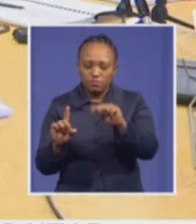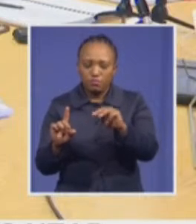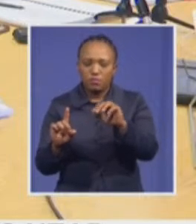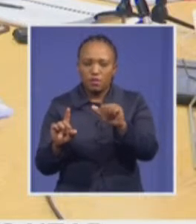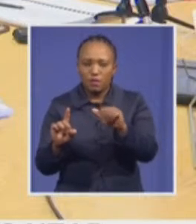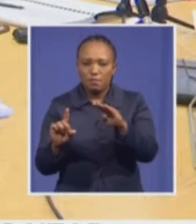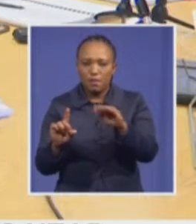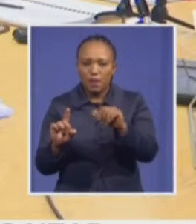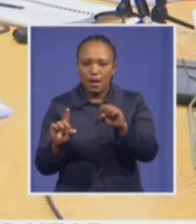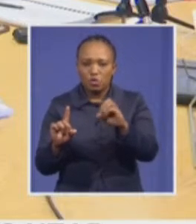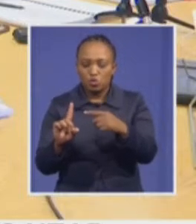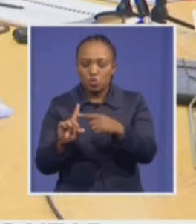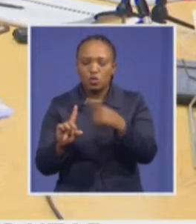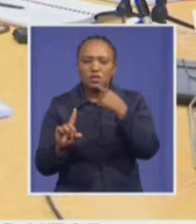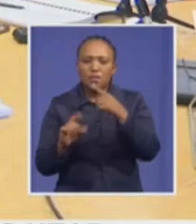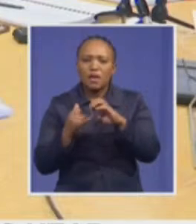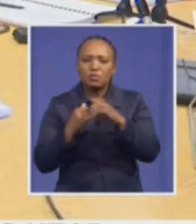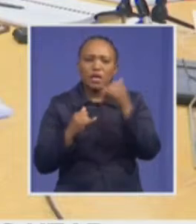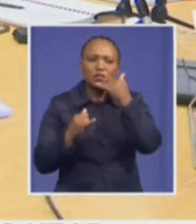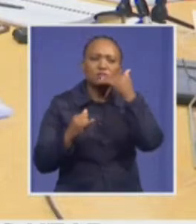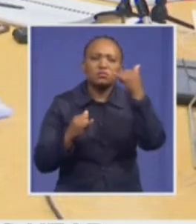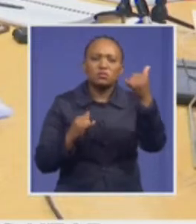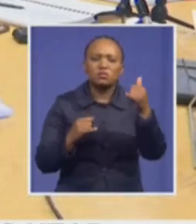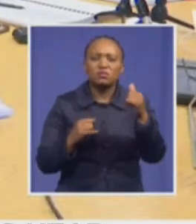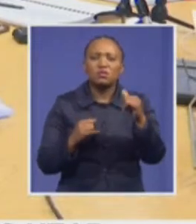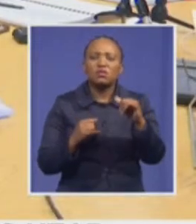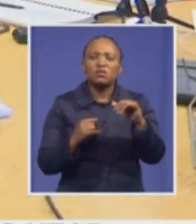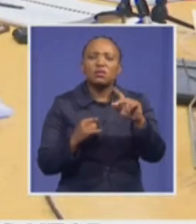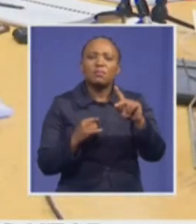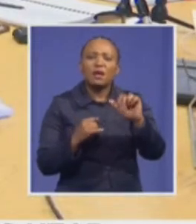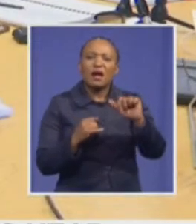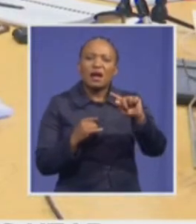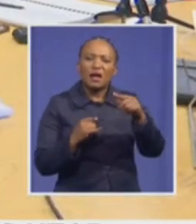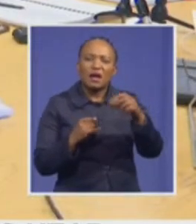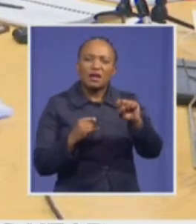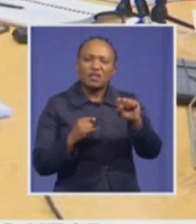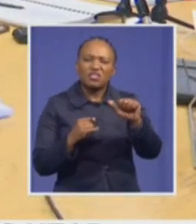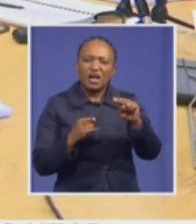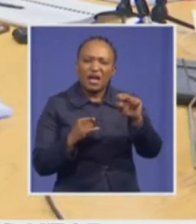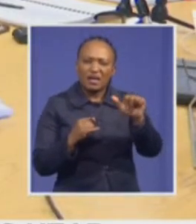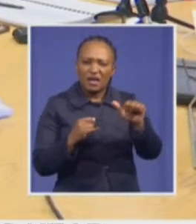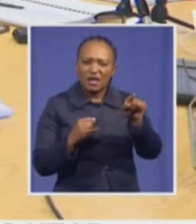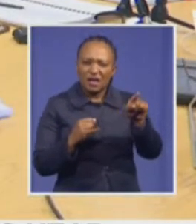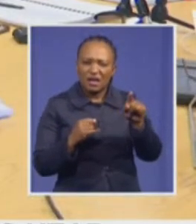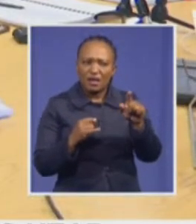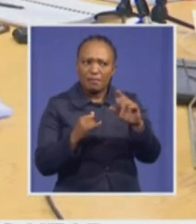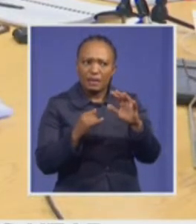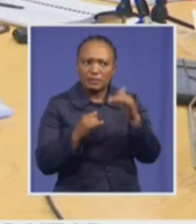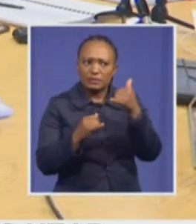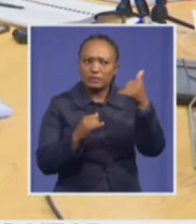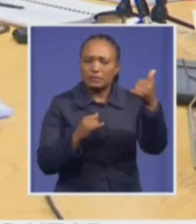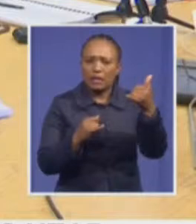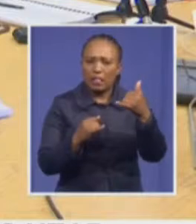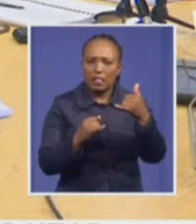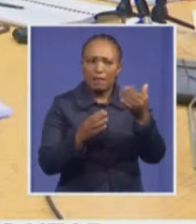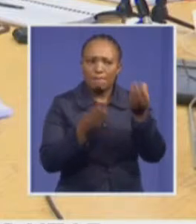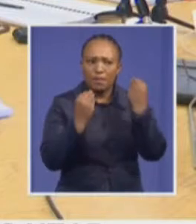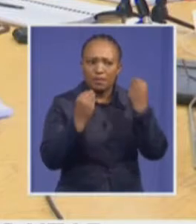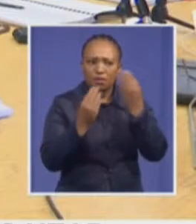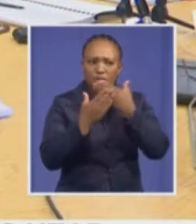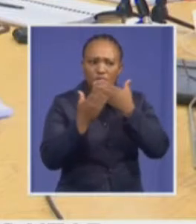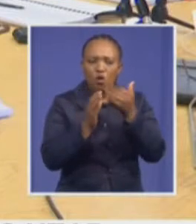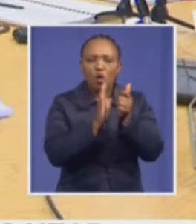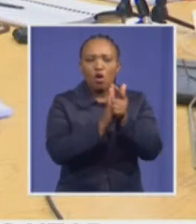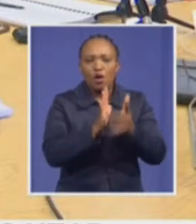attorney of record in this matter. I've been called by my clients who are frantic because you guys